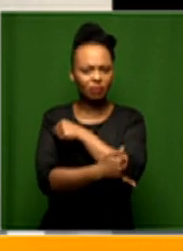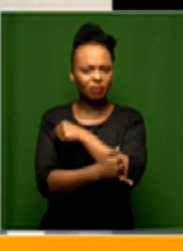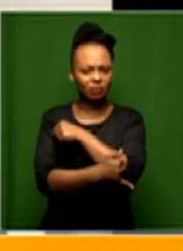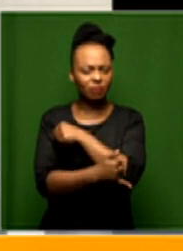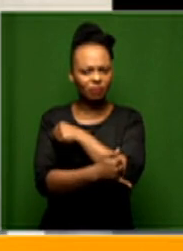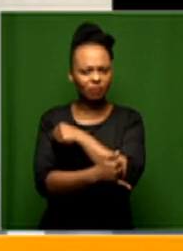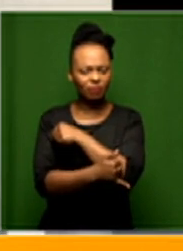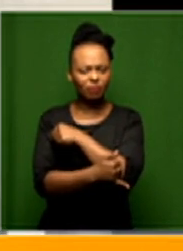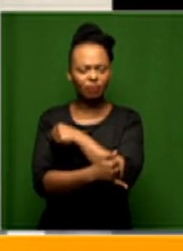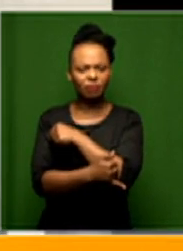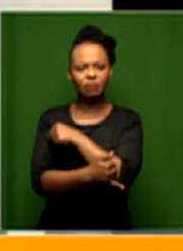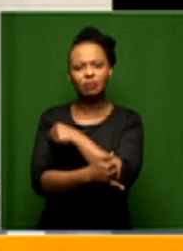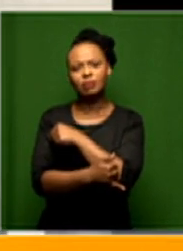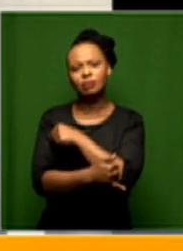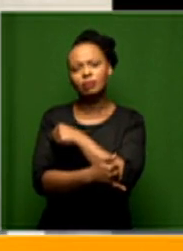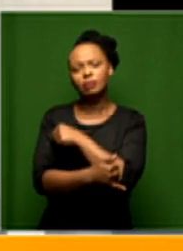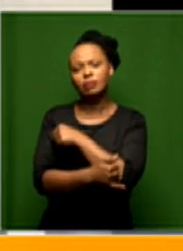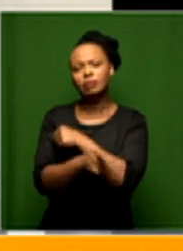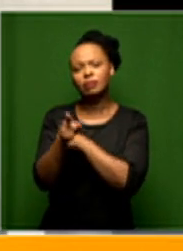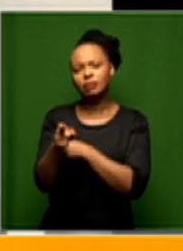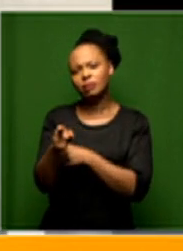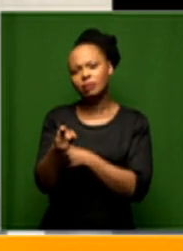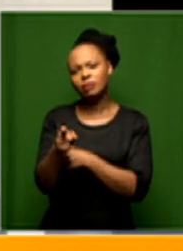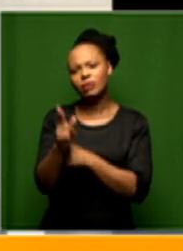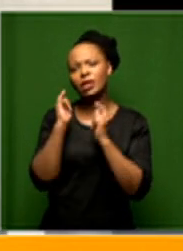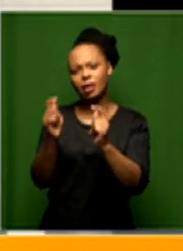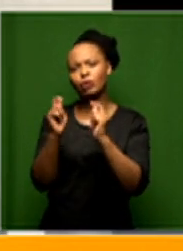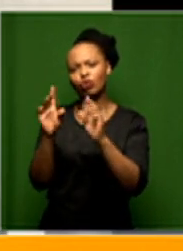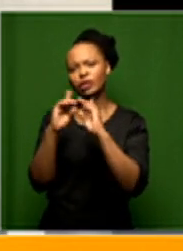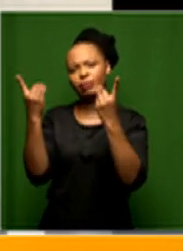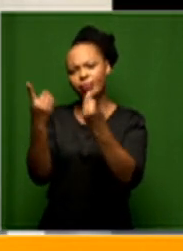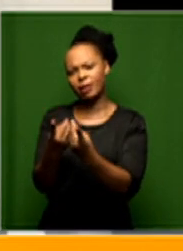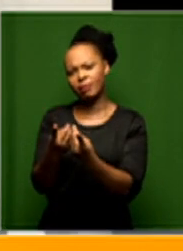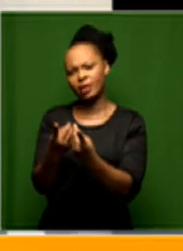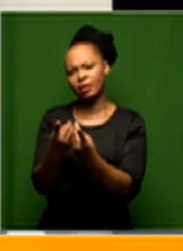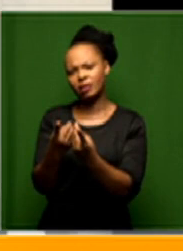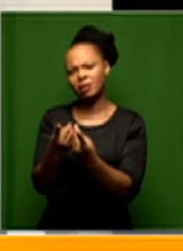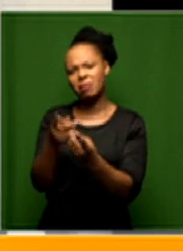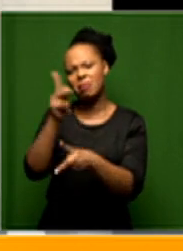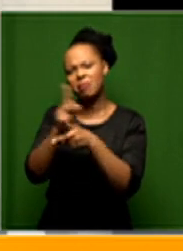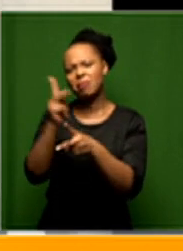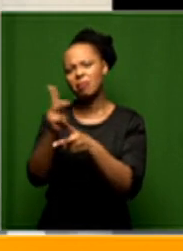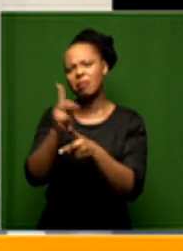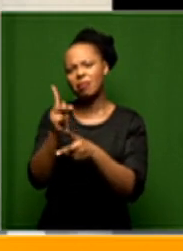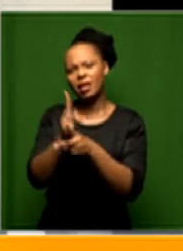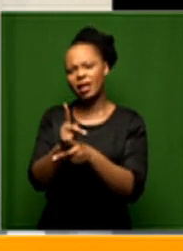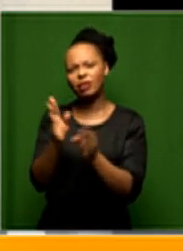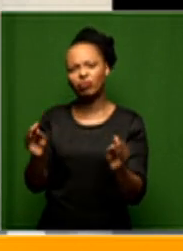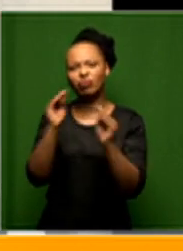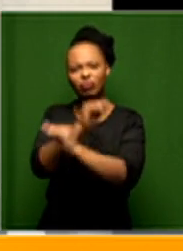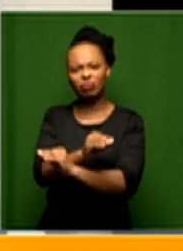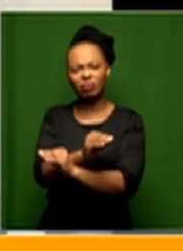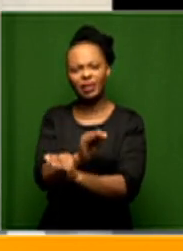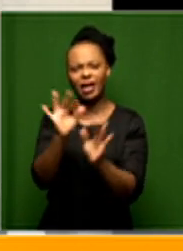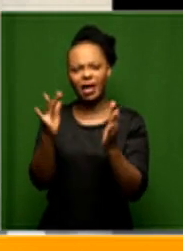So what as the Transport Department's substitute plan, what will it be if you do